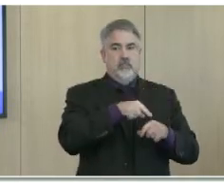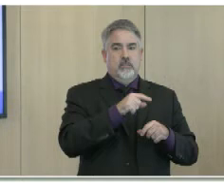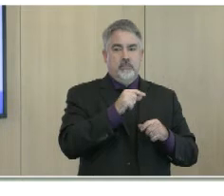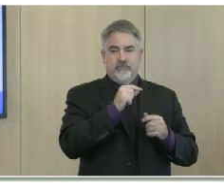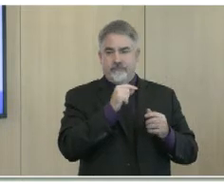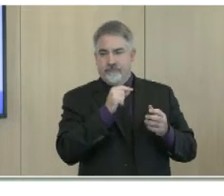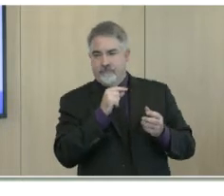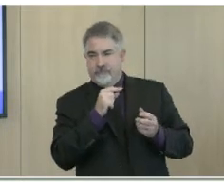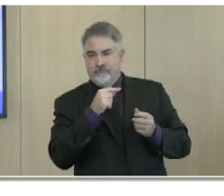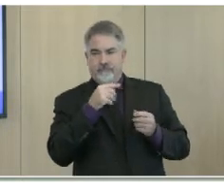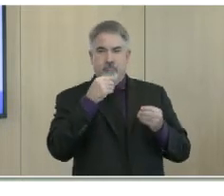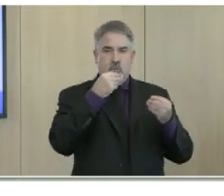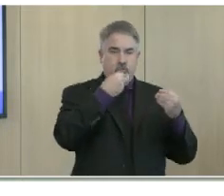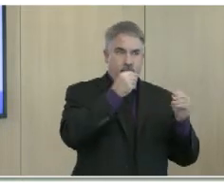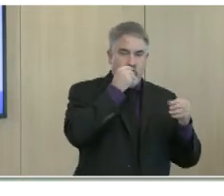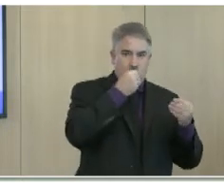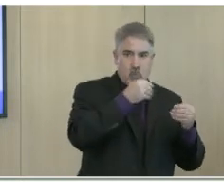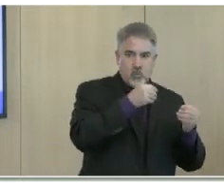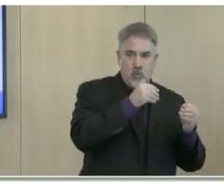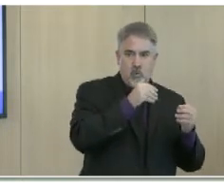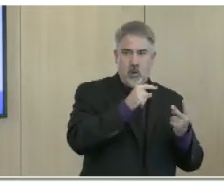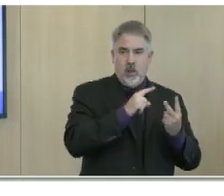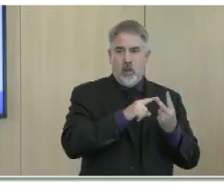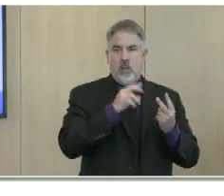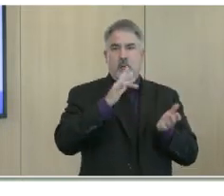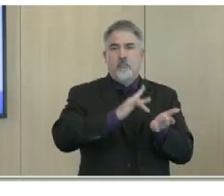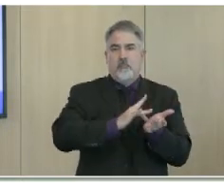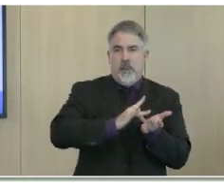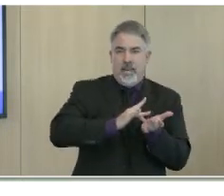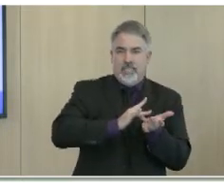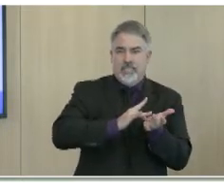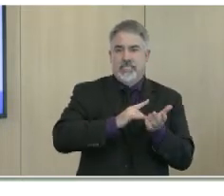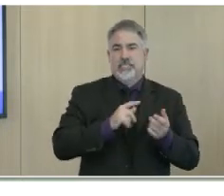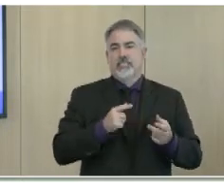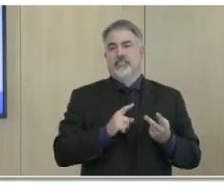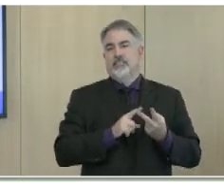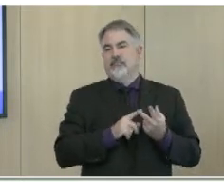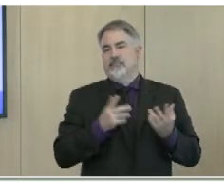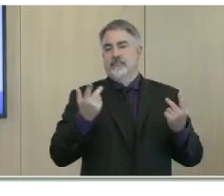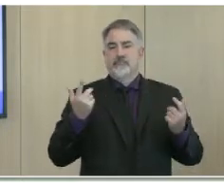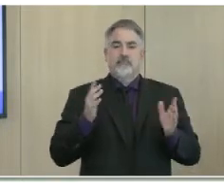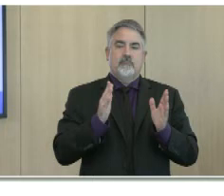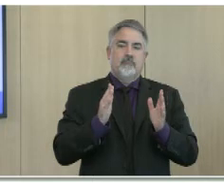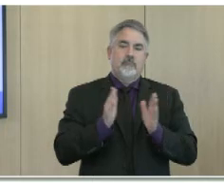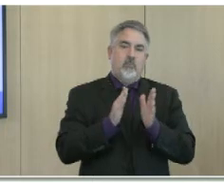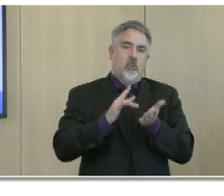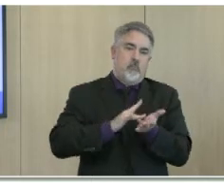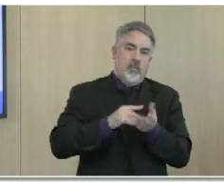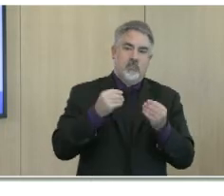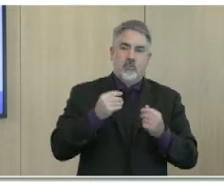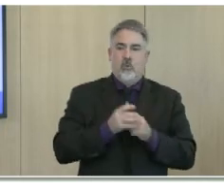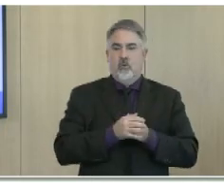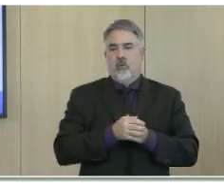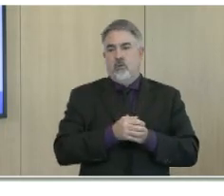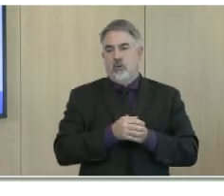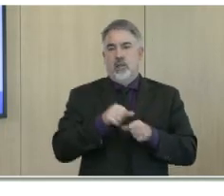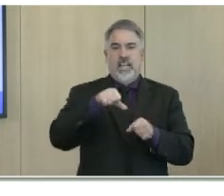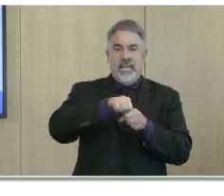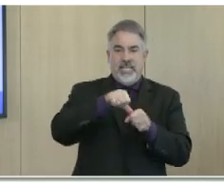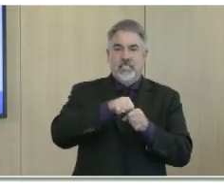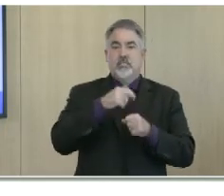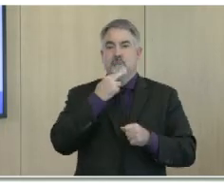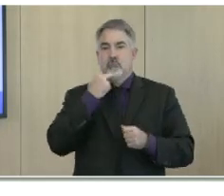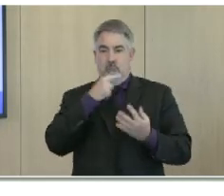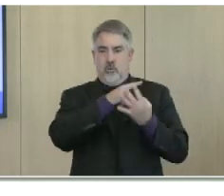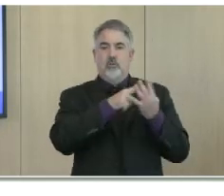grocery stores, pharmacies or drugstores, convenience stores, gas stations, and restaurants, the